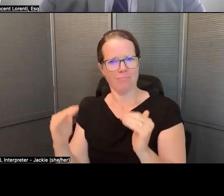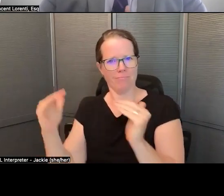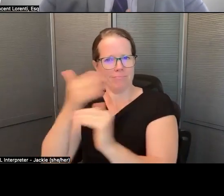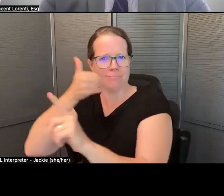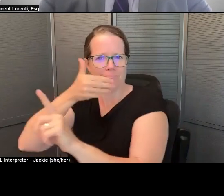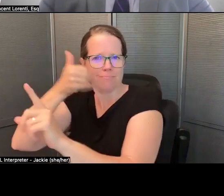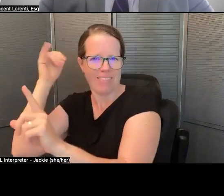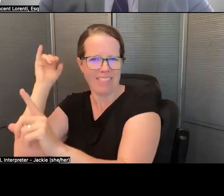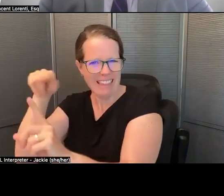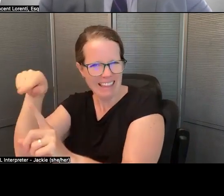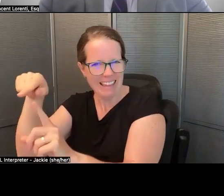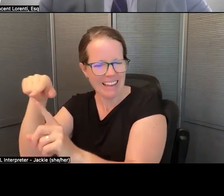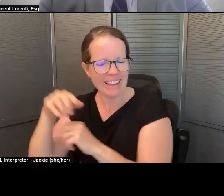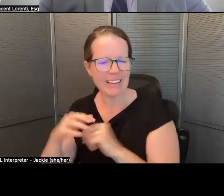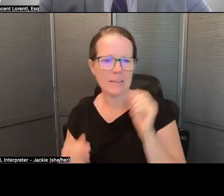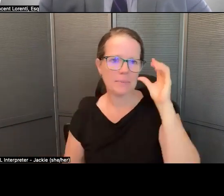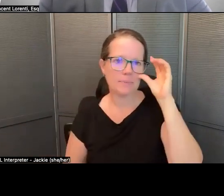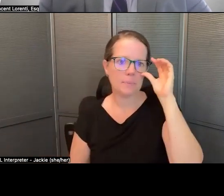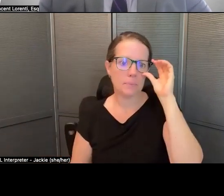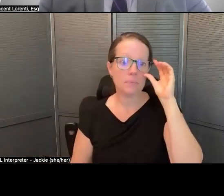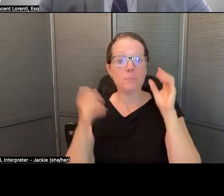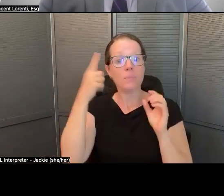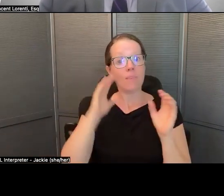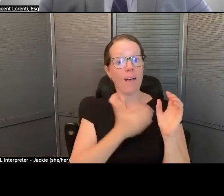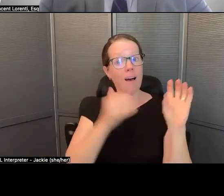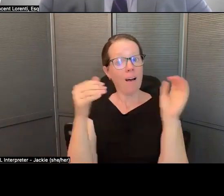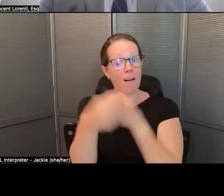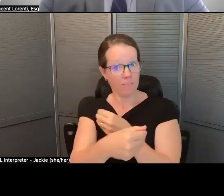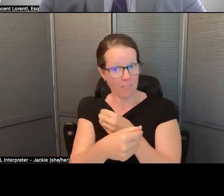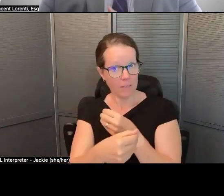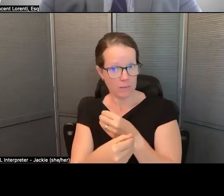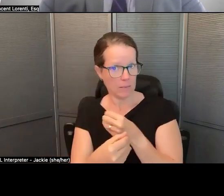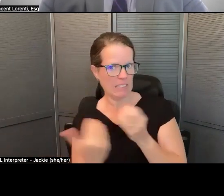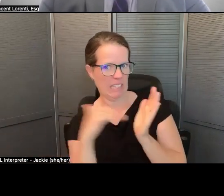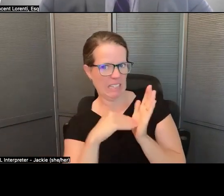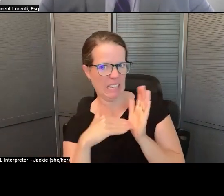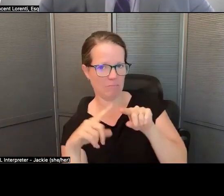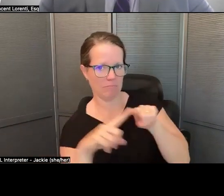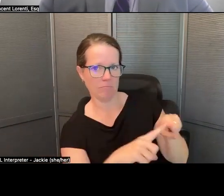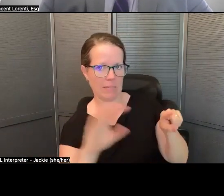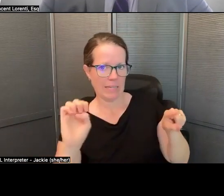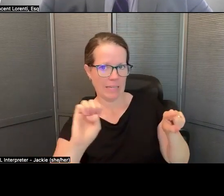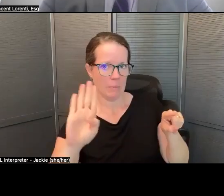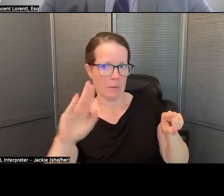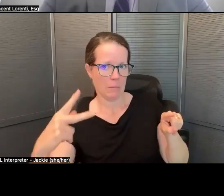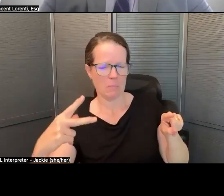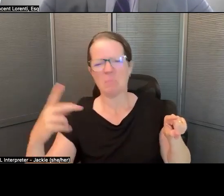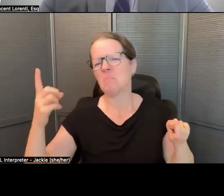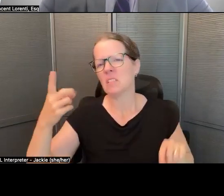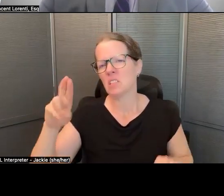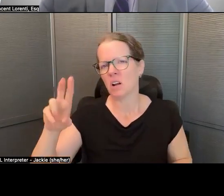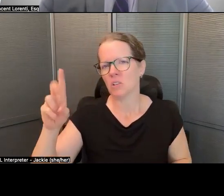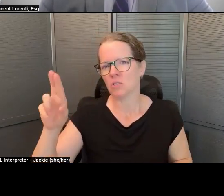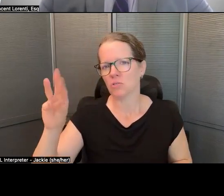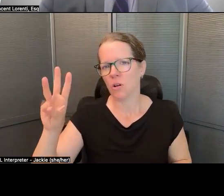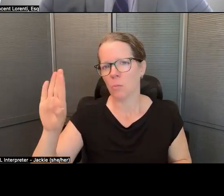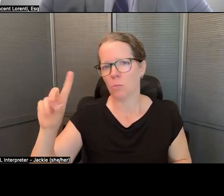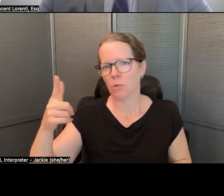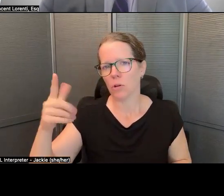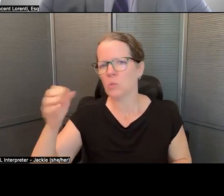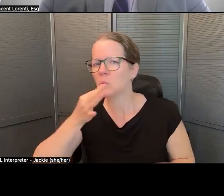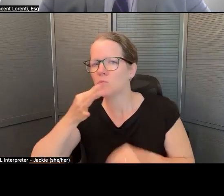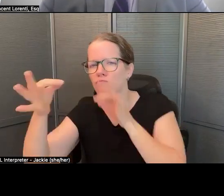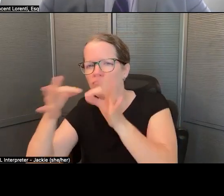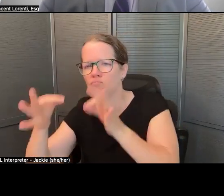So what we do in the Office of Community Corrections by way of following the evidence-based practice, and Dr. Drawbridge will talk about this at length coming up,